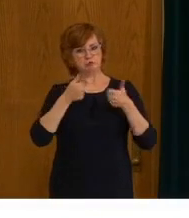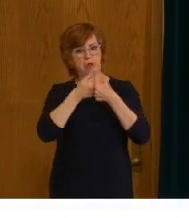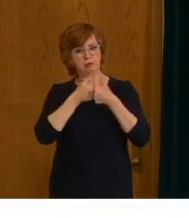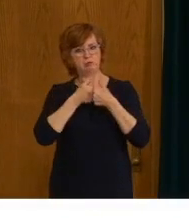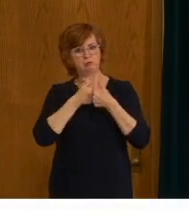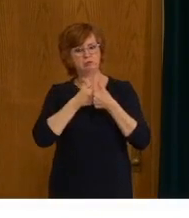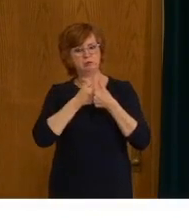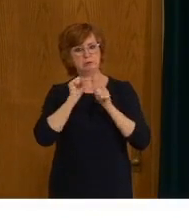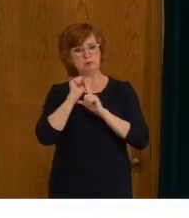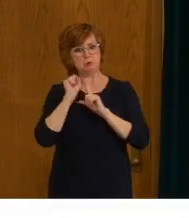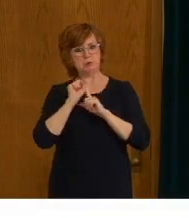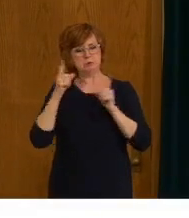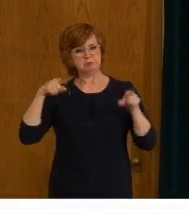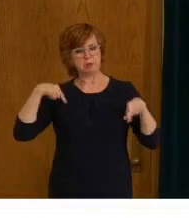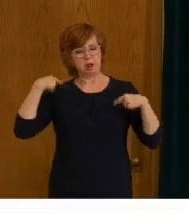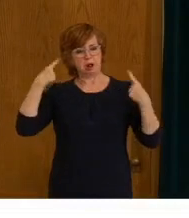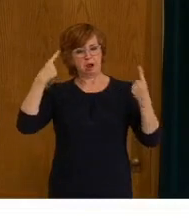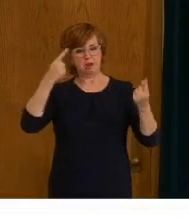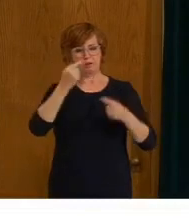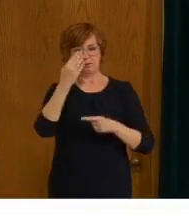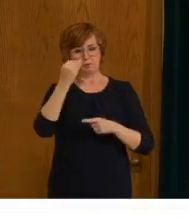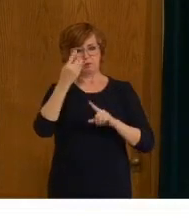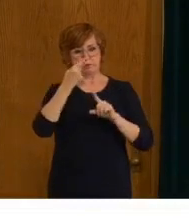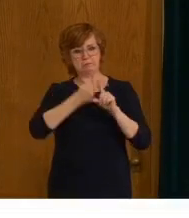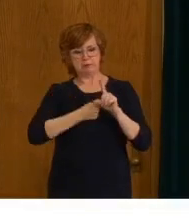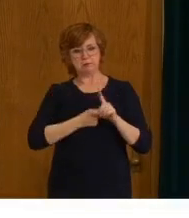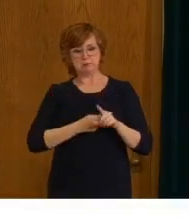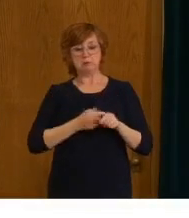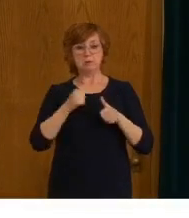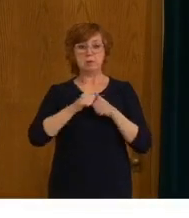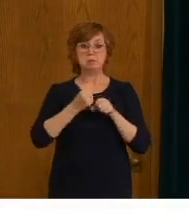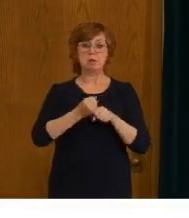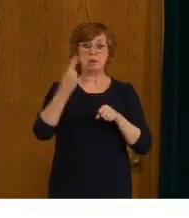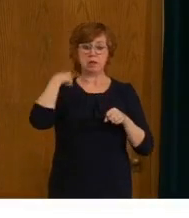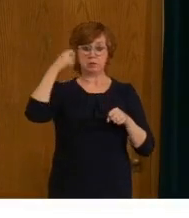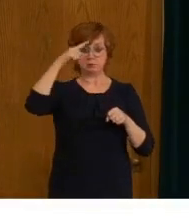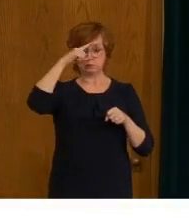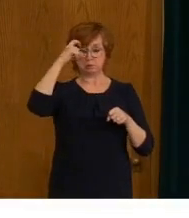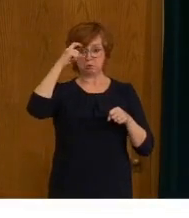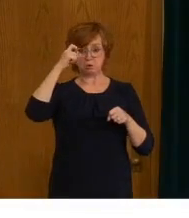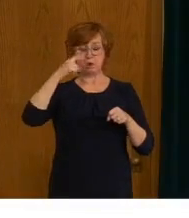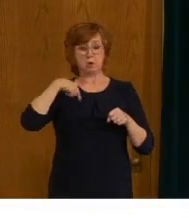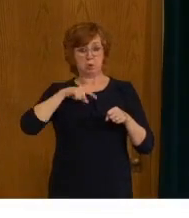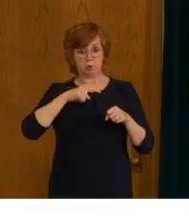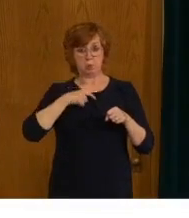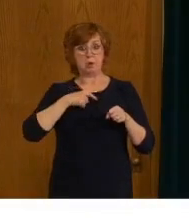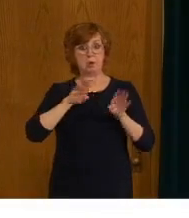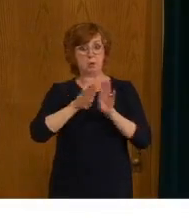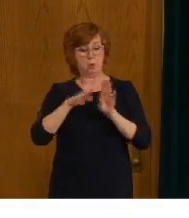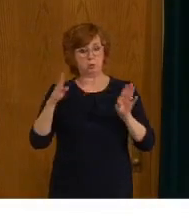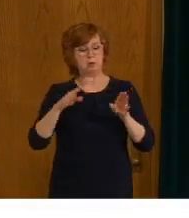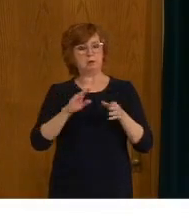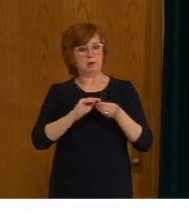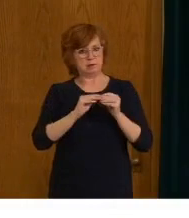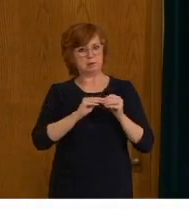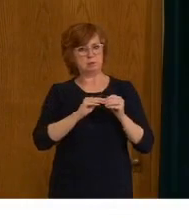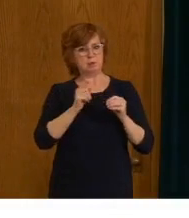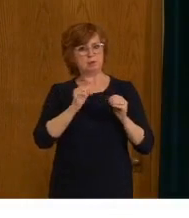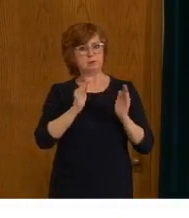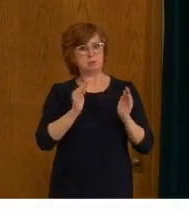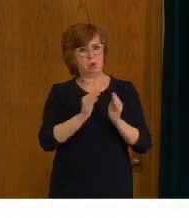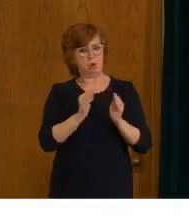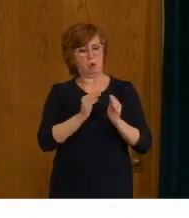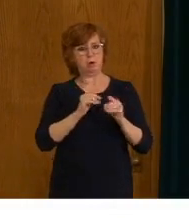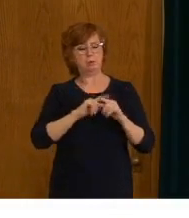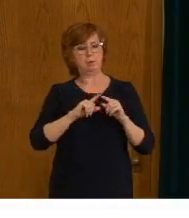year, as we reopened, our case numbers remained very low, but we did see intense outbreaks in the northwest and